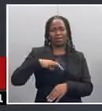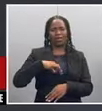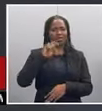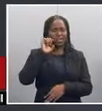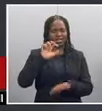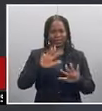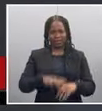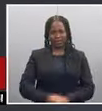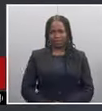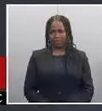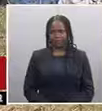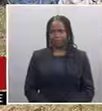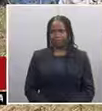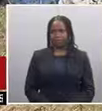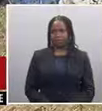the scene.